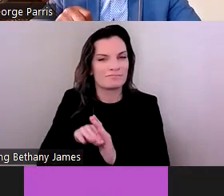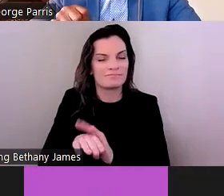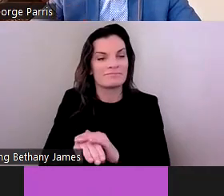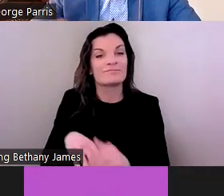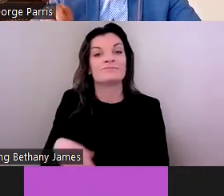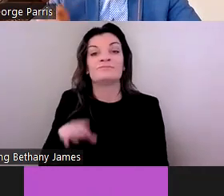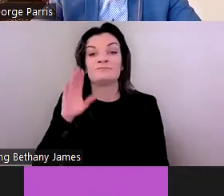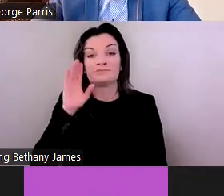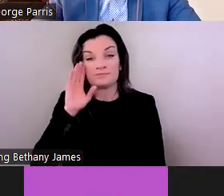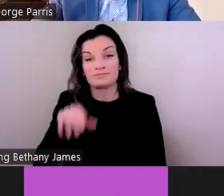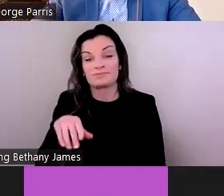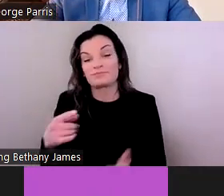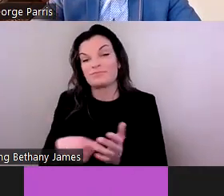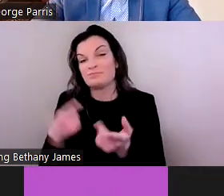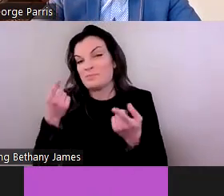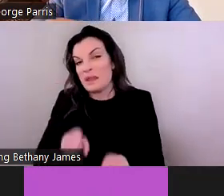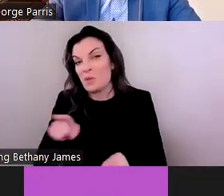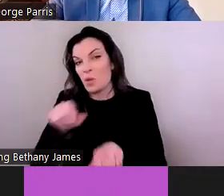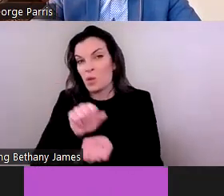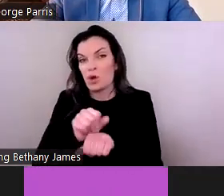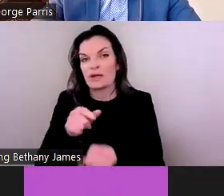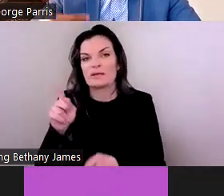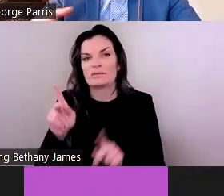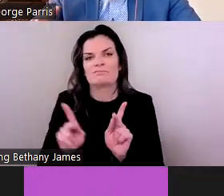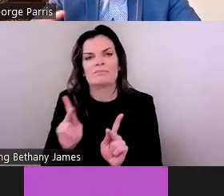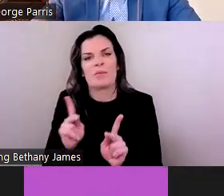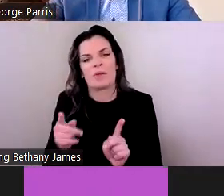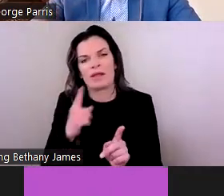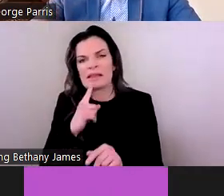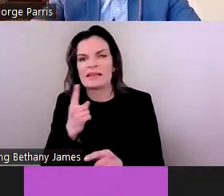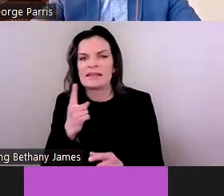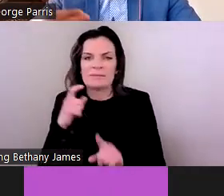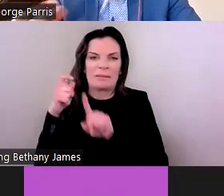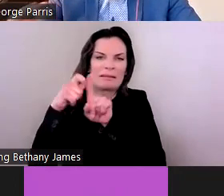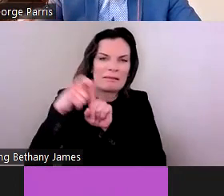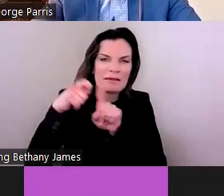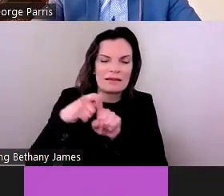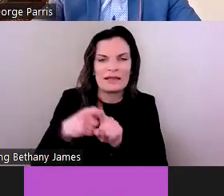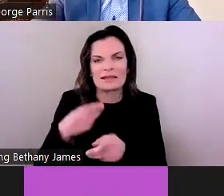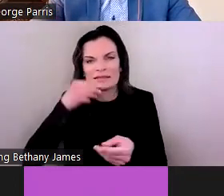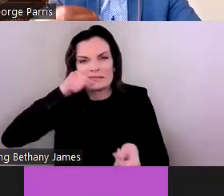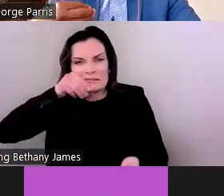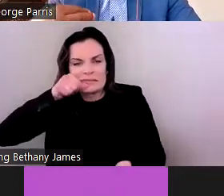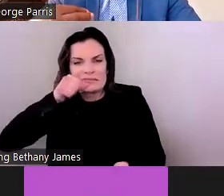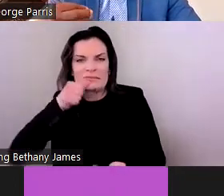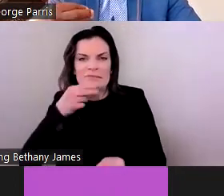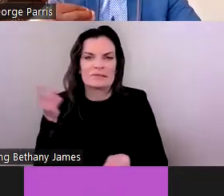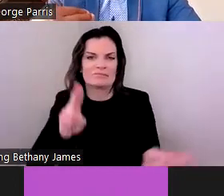microaggression related issues that are focused on gender identity, and I can add things